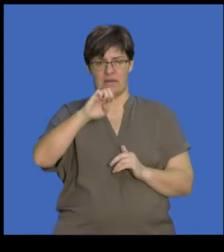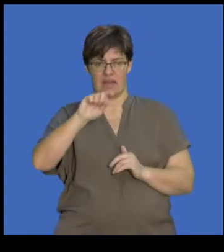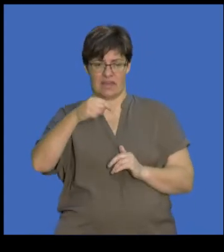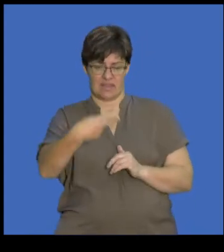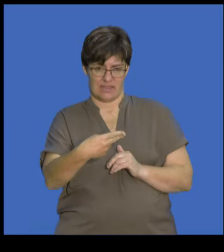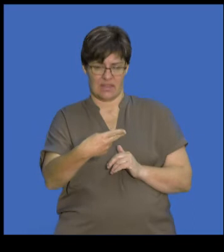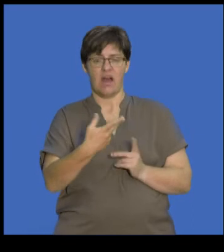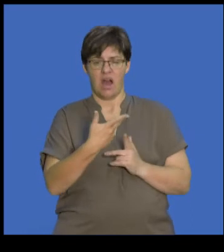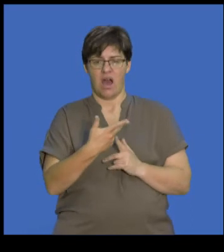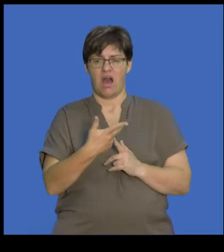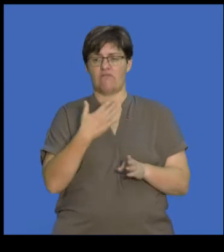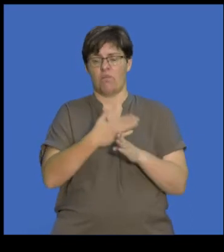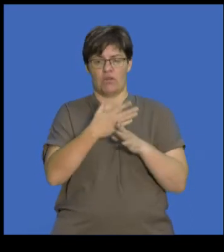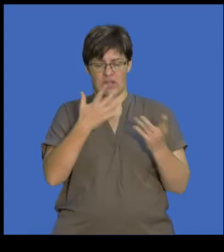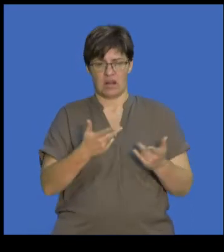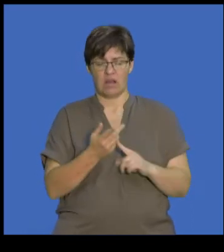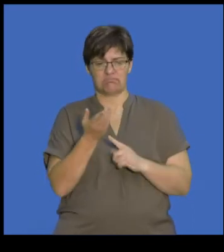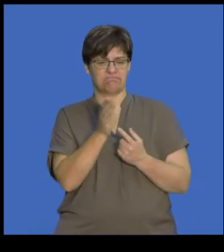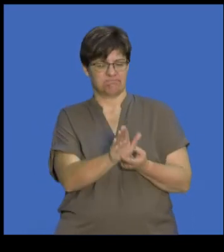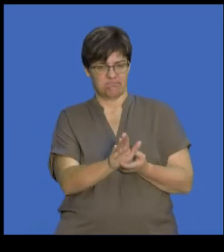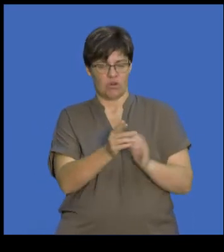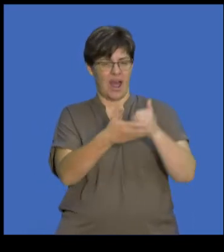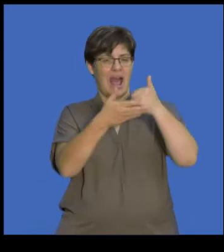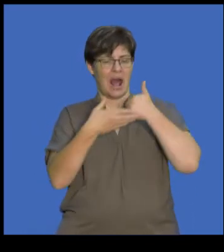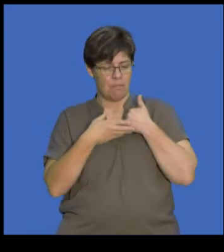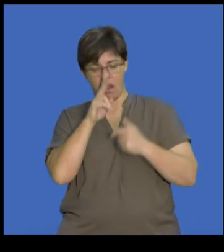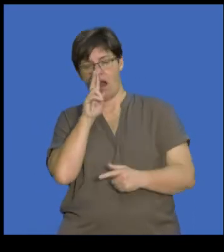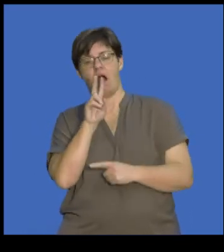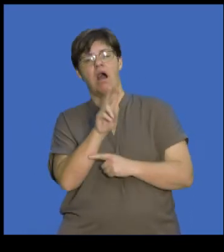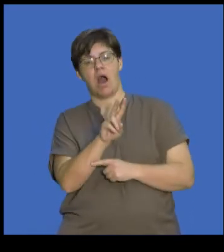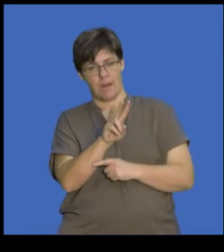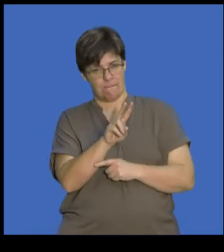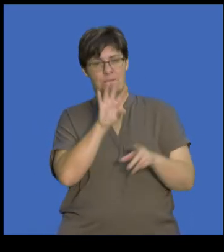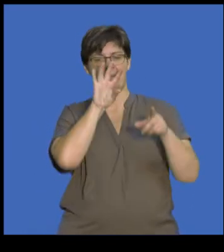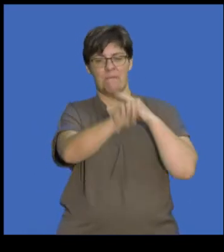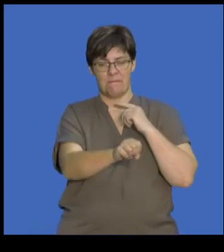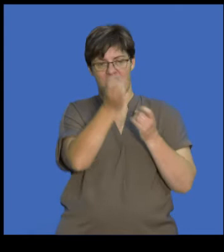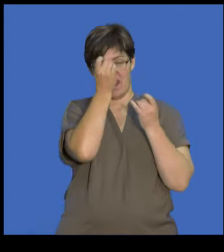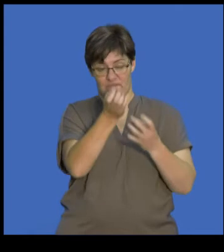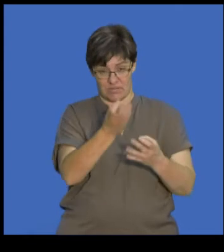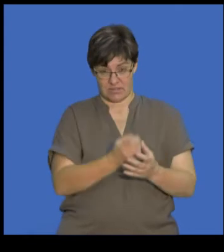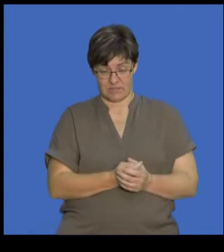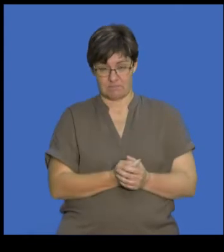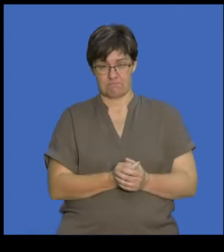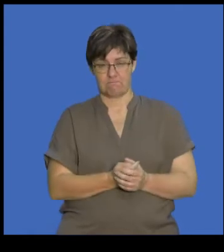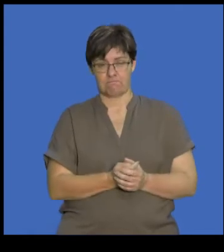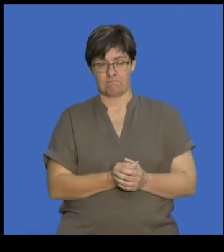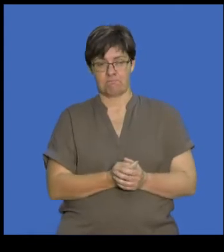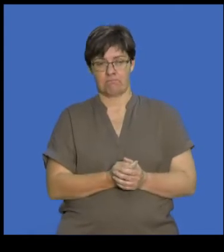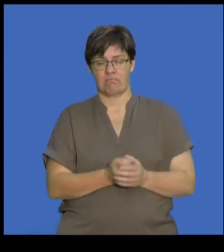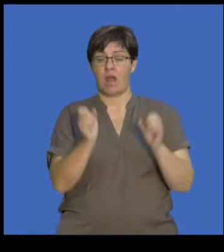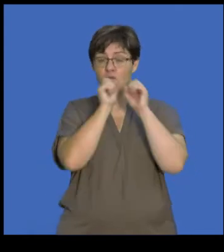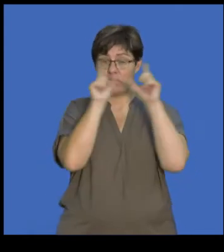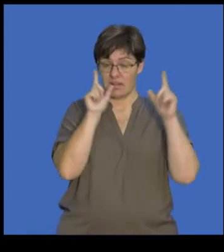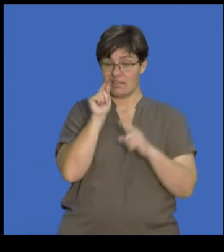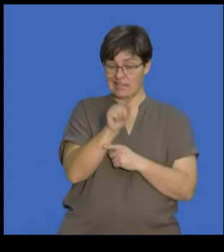apparatus, just that is going to help us to actually obtain the data. You'd realize that there's a